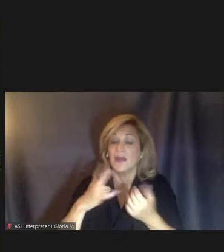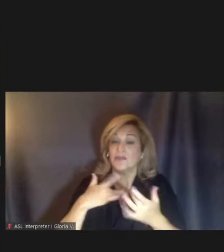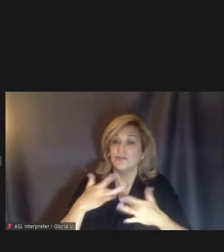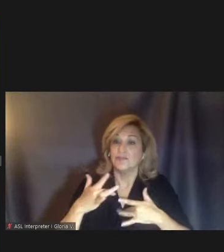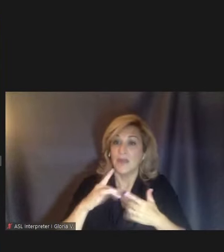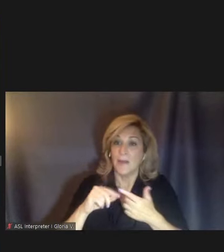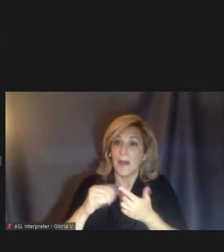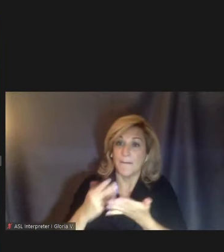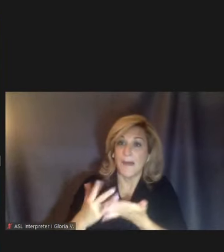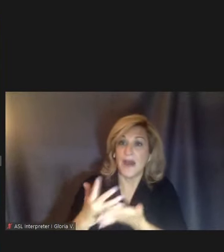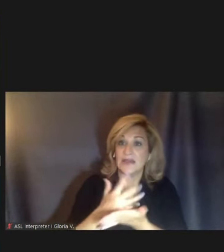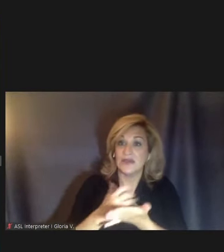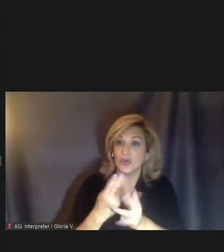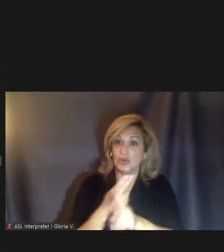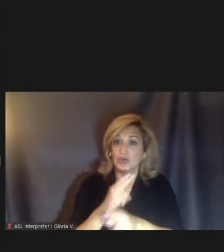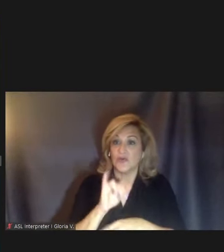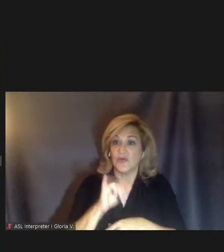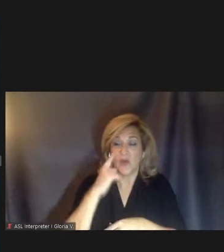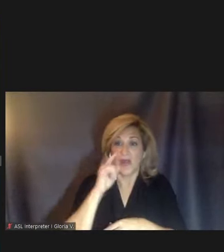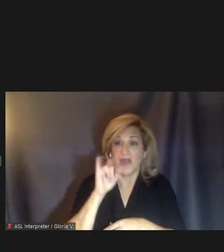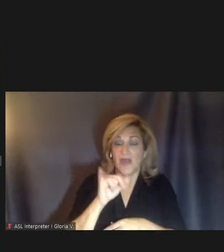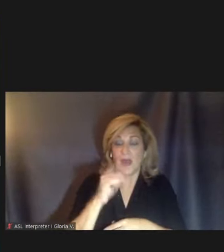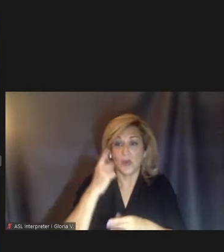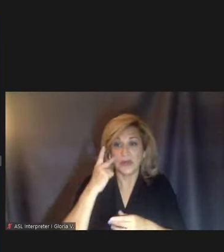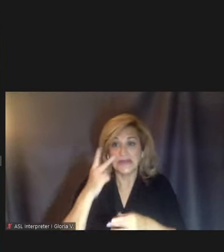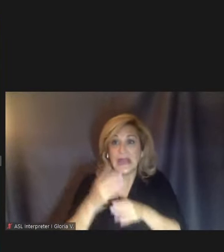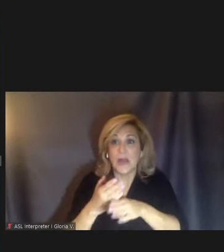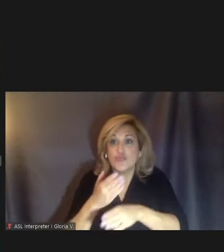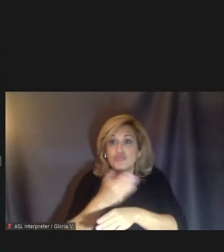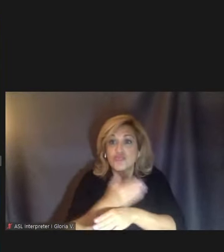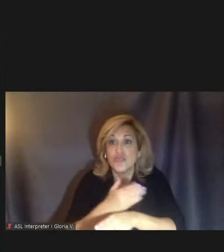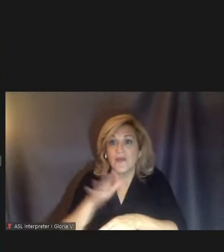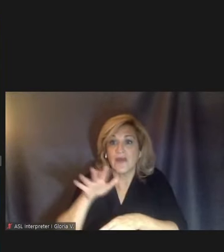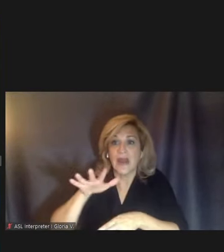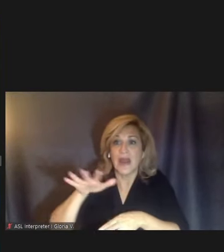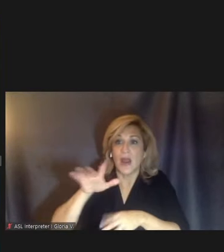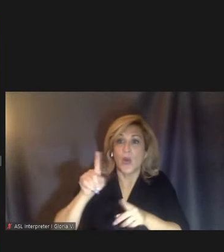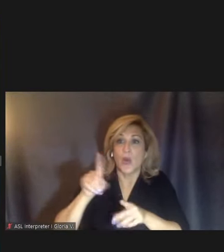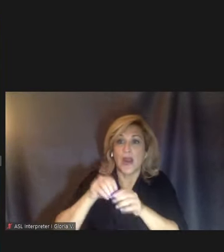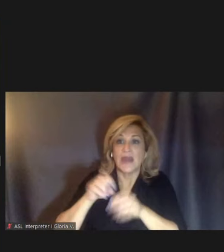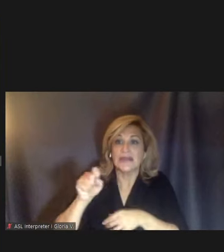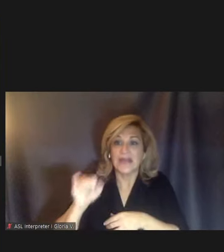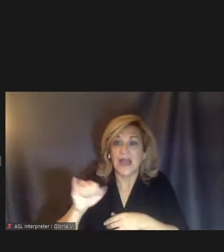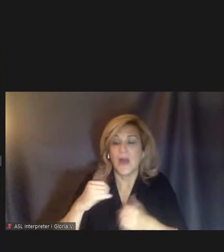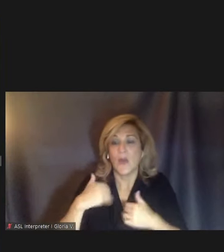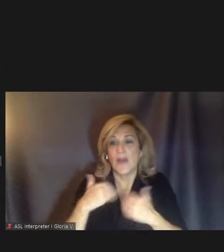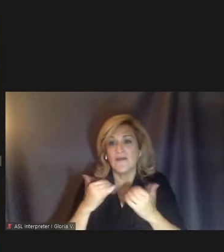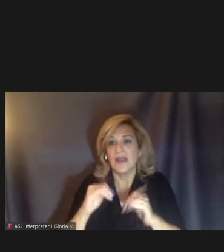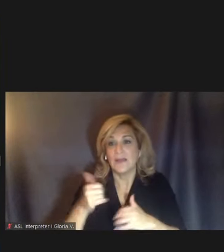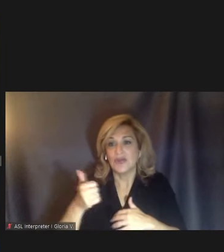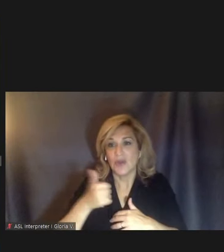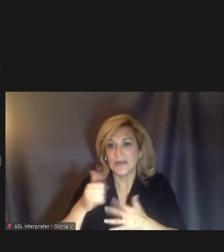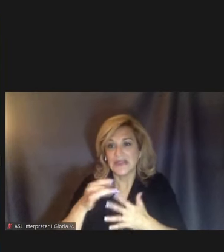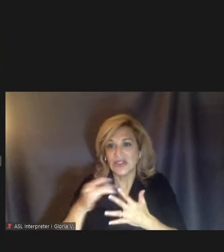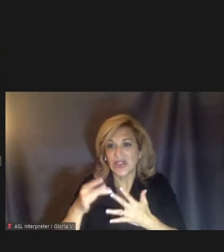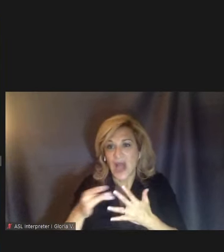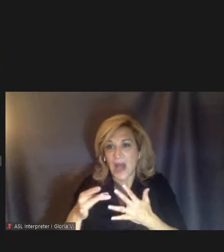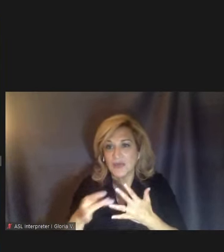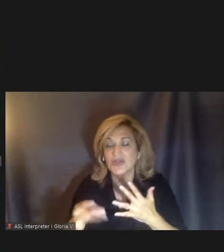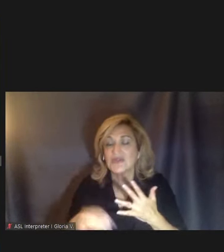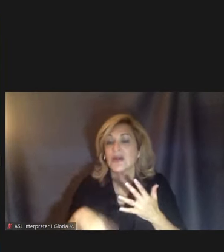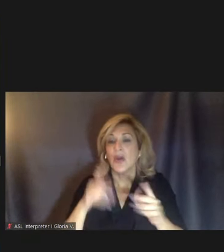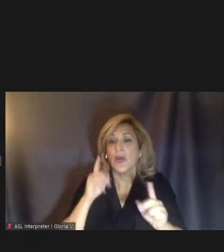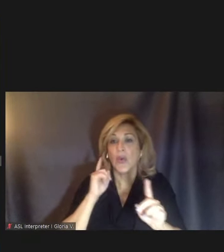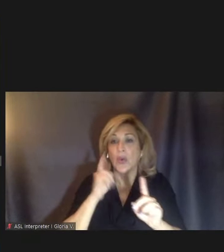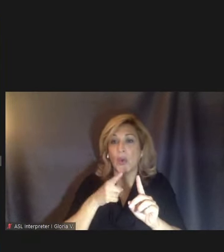for congestion pricing, that we see improvement in the outer boroughs on Staten Island. We have limited transportation options. And the goal of